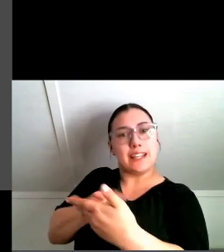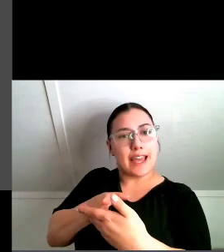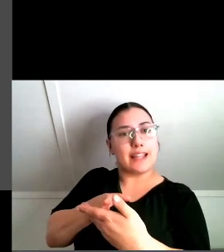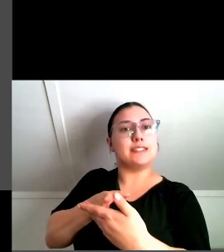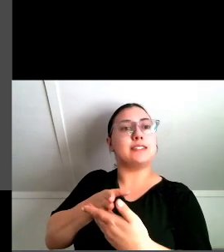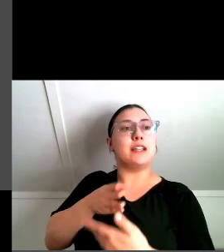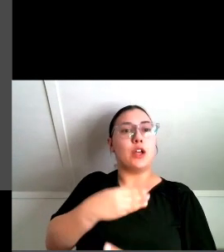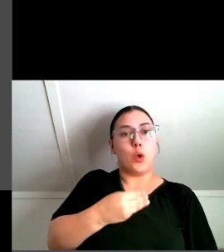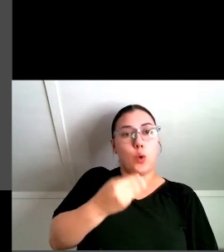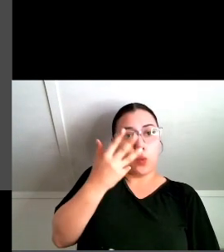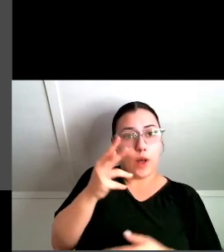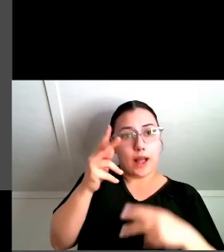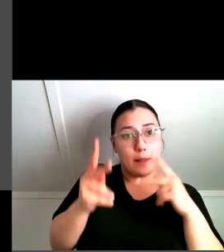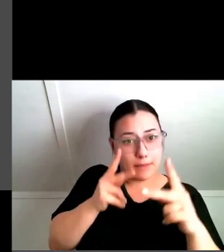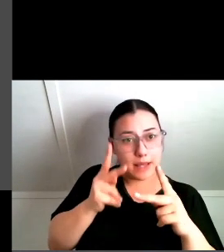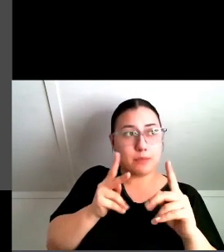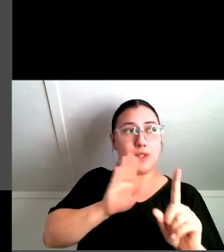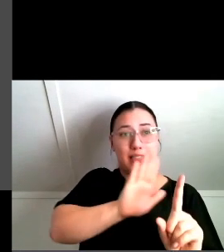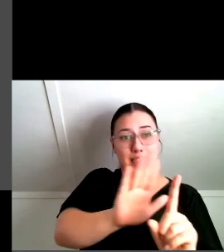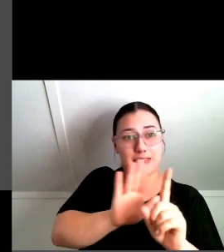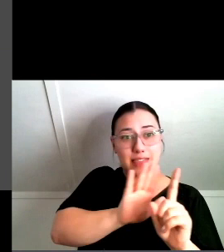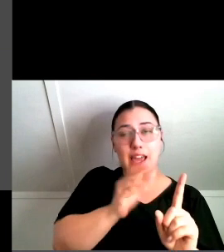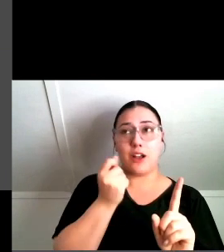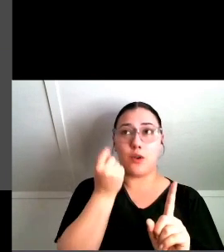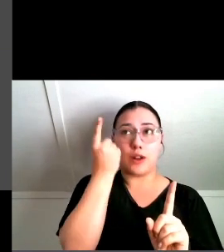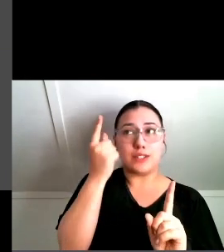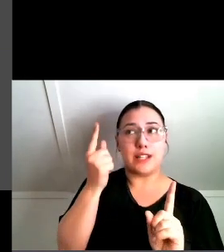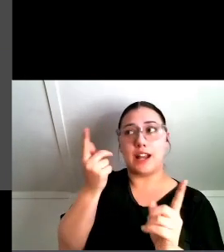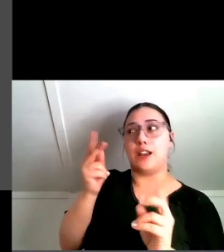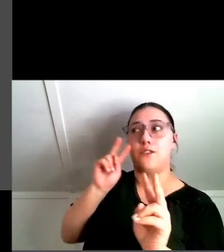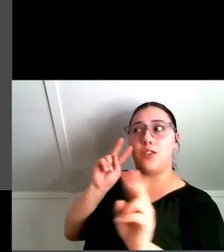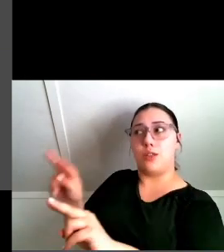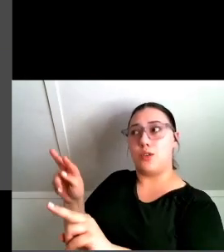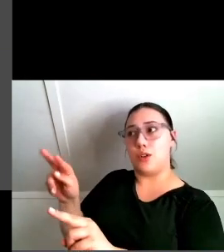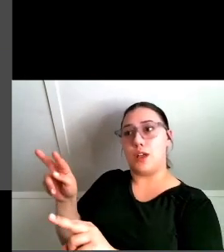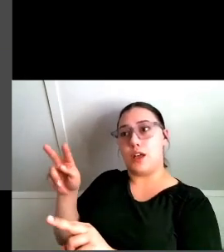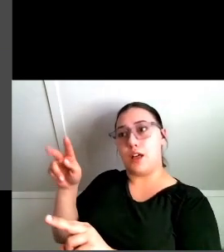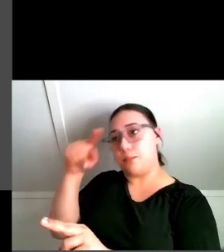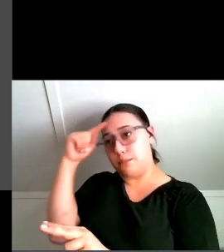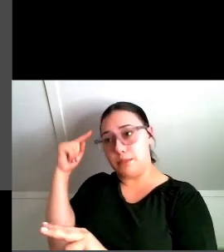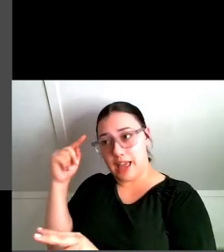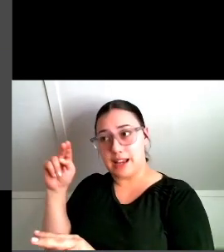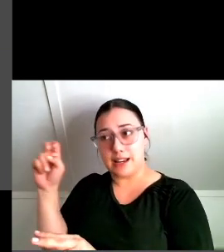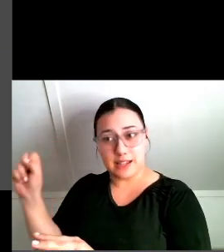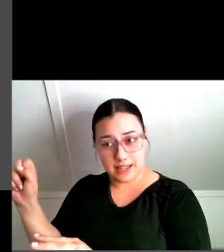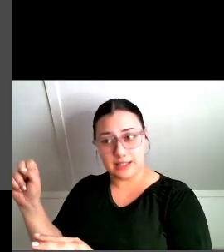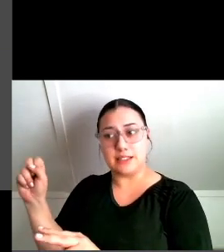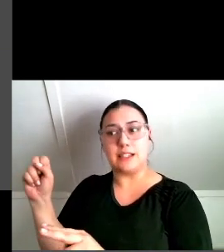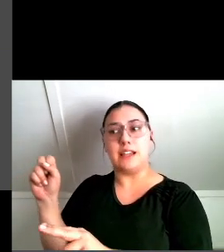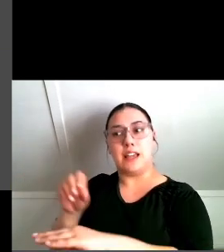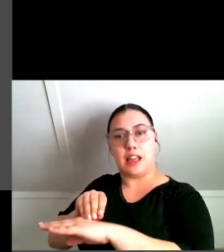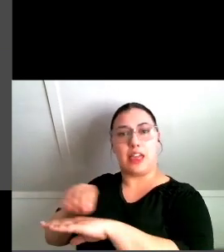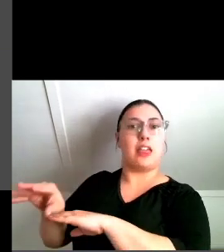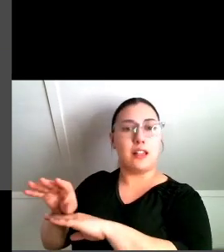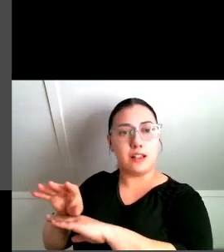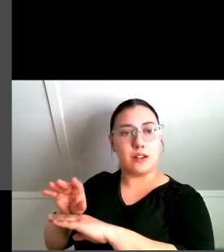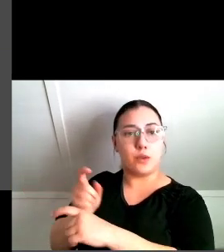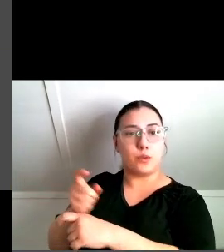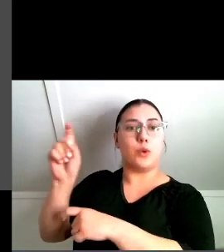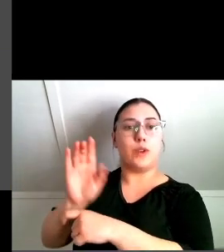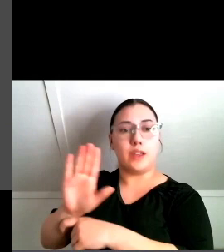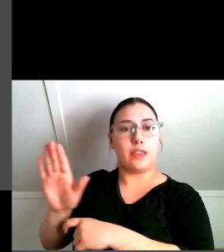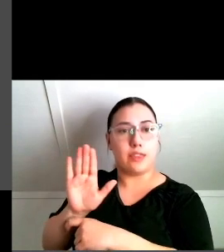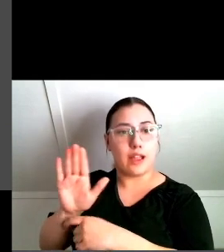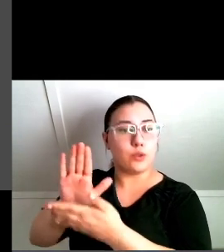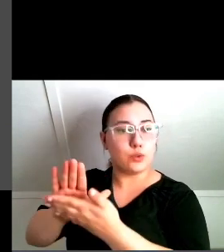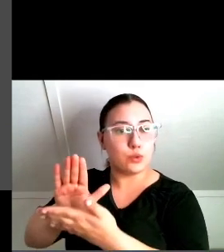blackness destroying black children if they're in white schools. That was her concern. And as she always made it clear, you